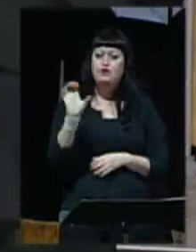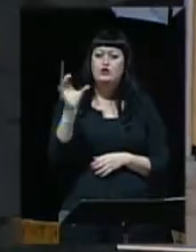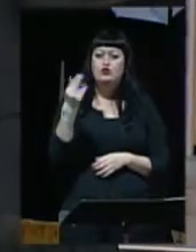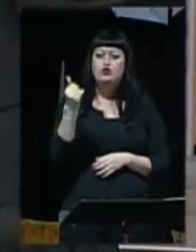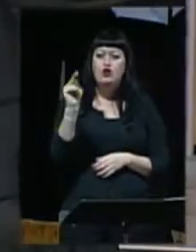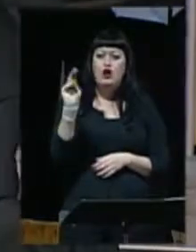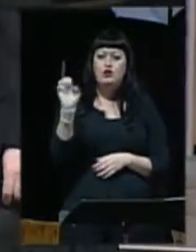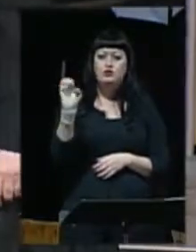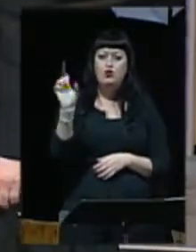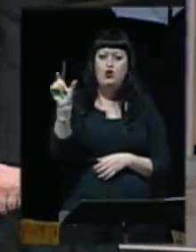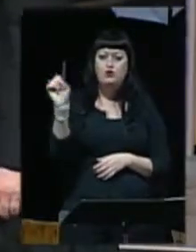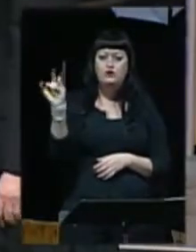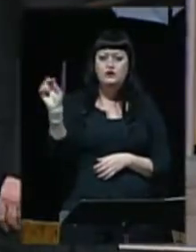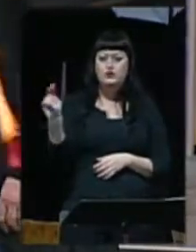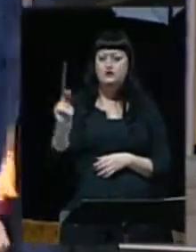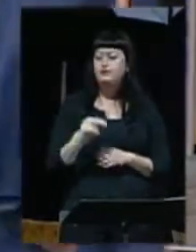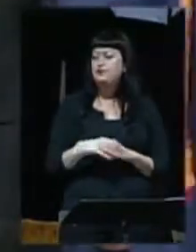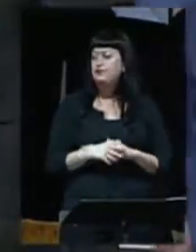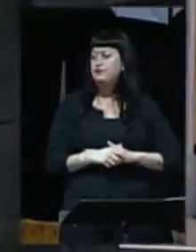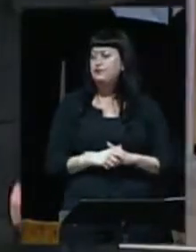Chance Olson.